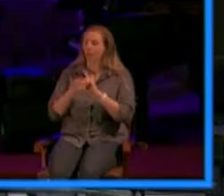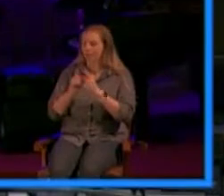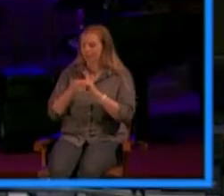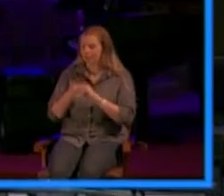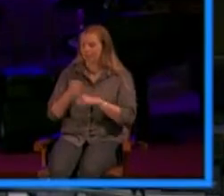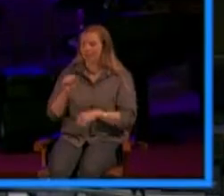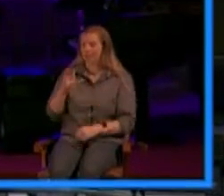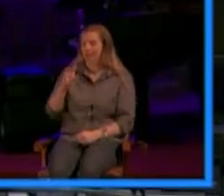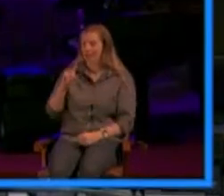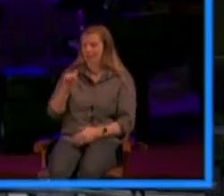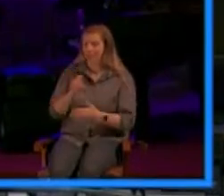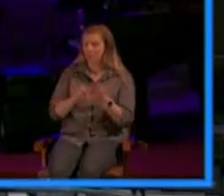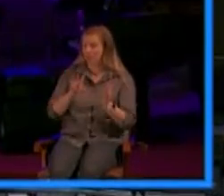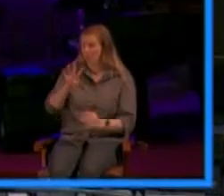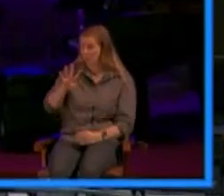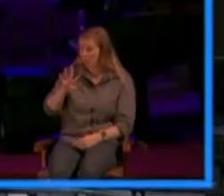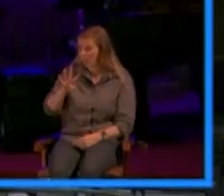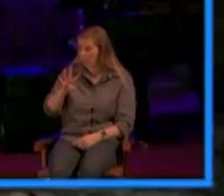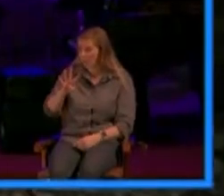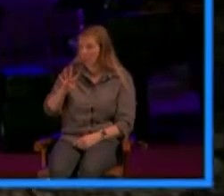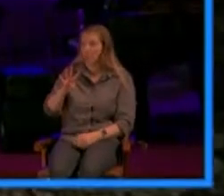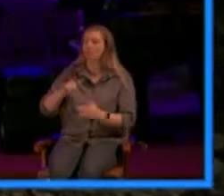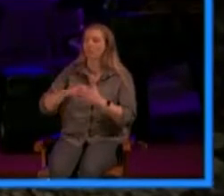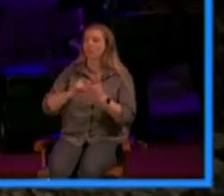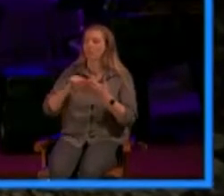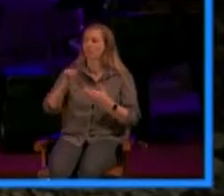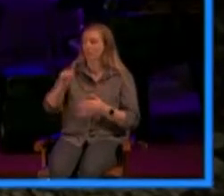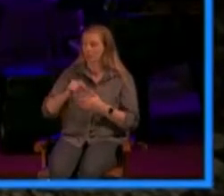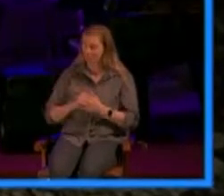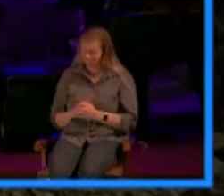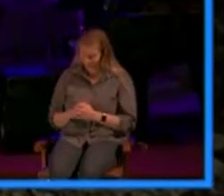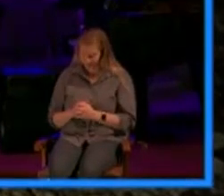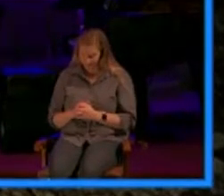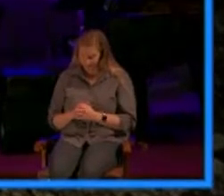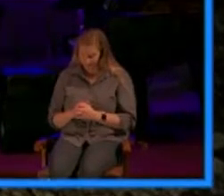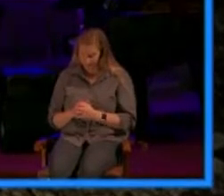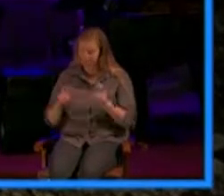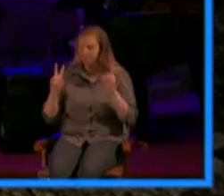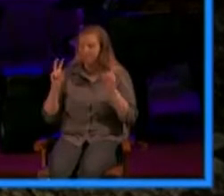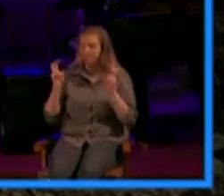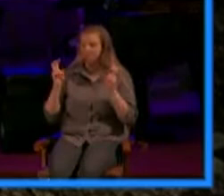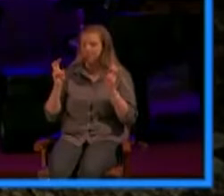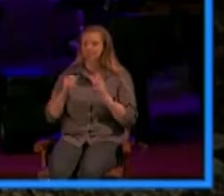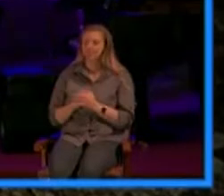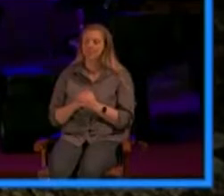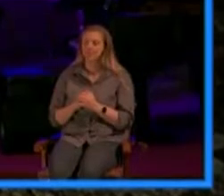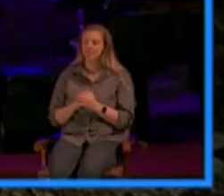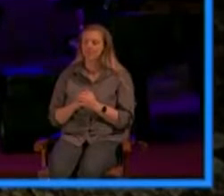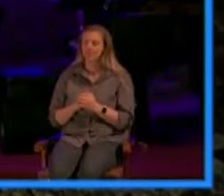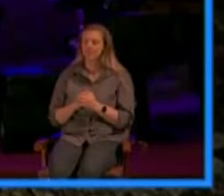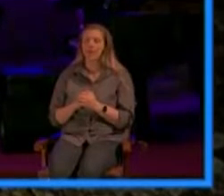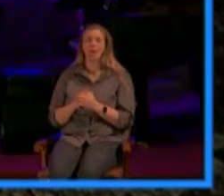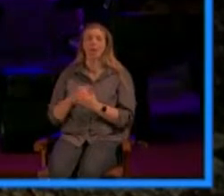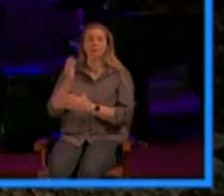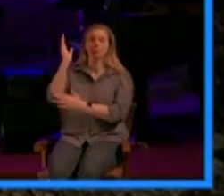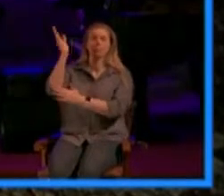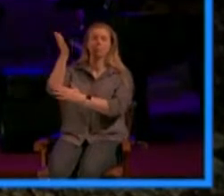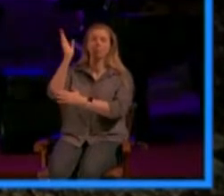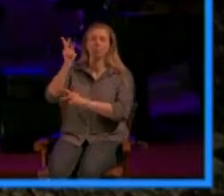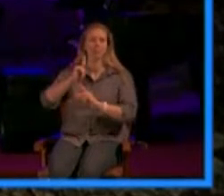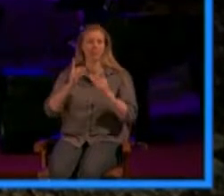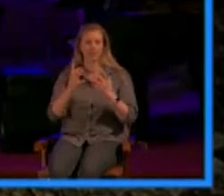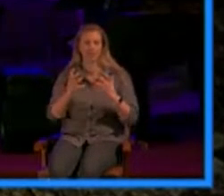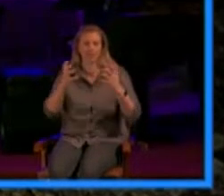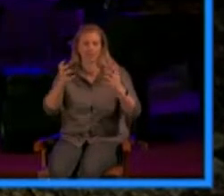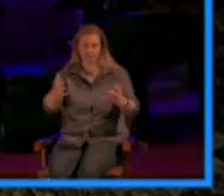You follow along as I read. And as they were speaking to the people, the priests and the captain of the temple